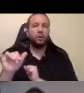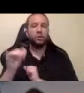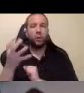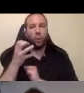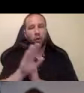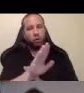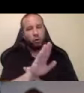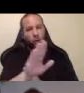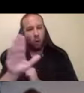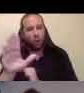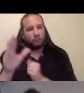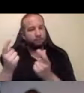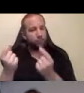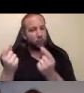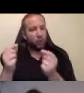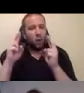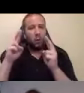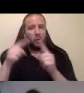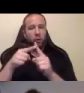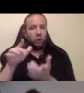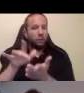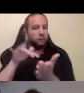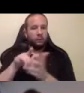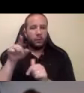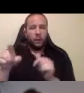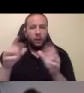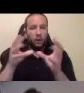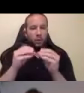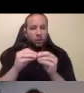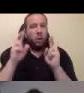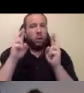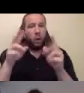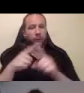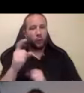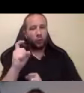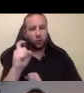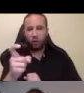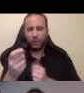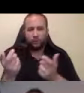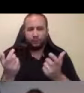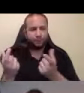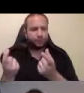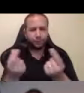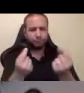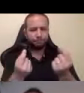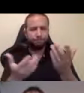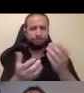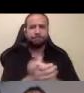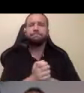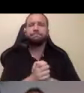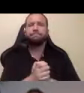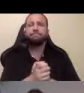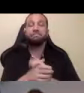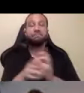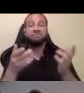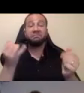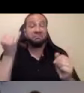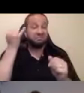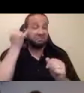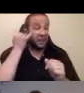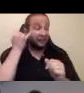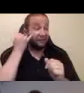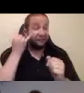you're hoping to get out of the meeting today, what you're hoping to contribute. And if what you're looking for is not going to be